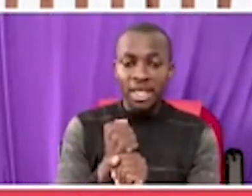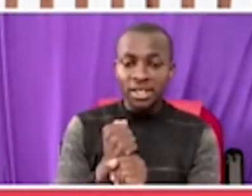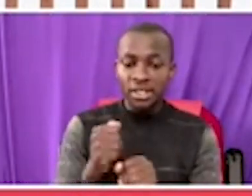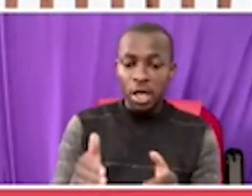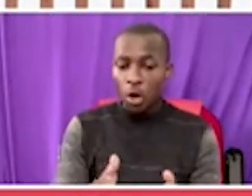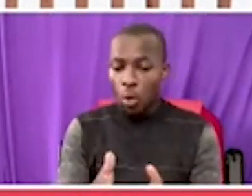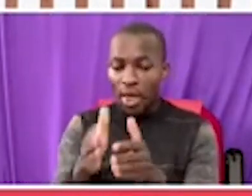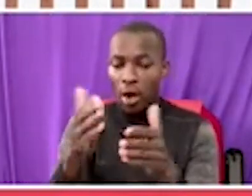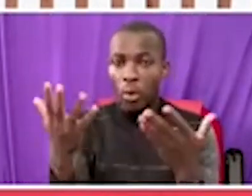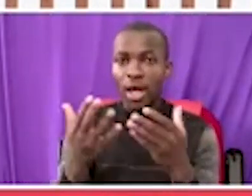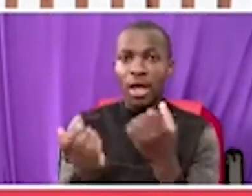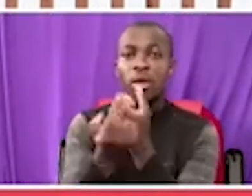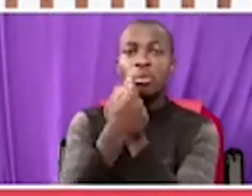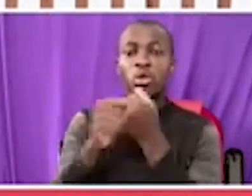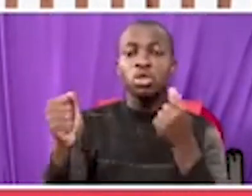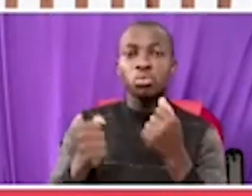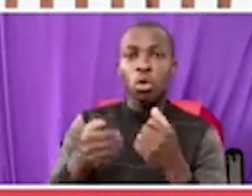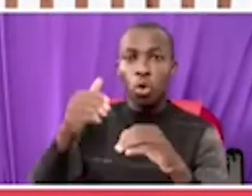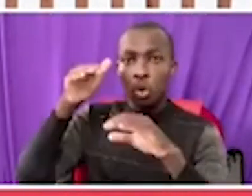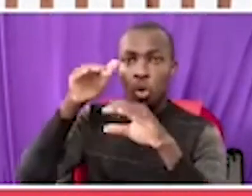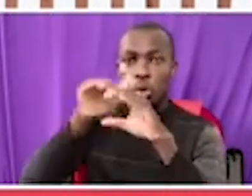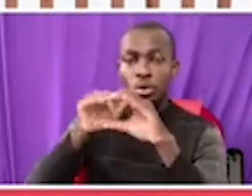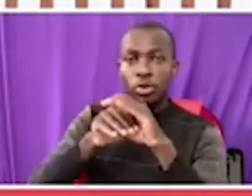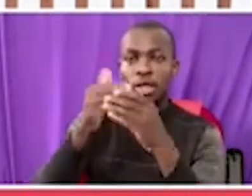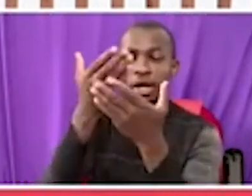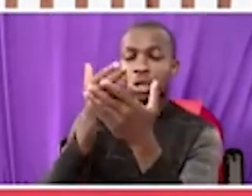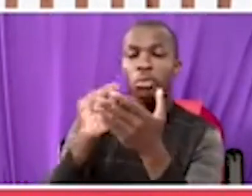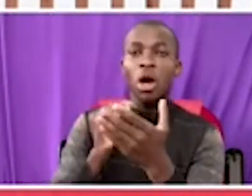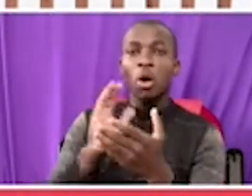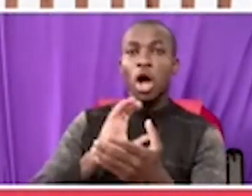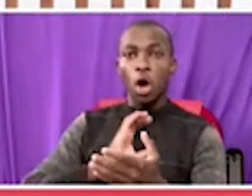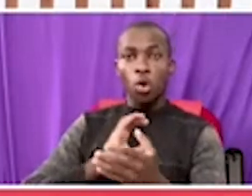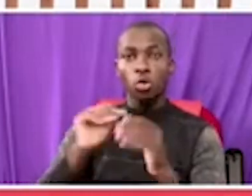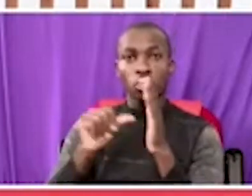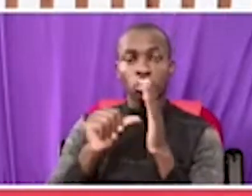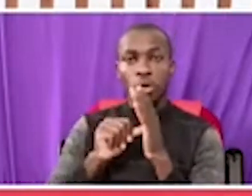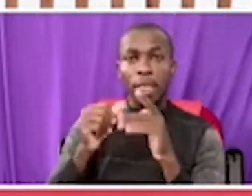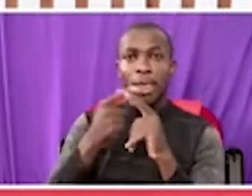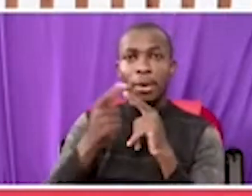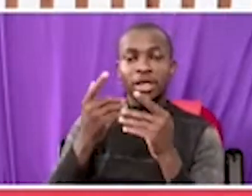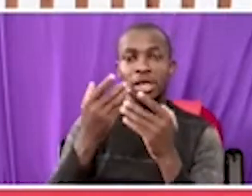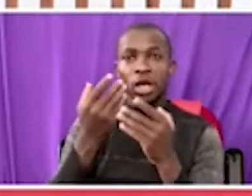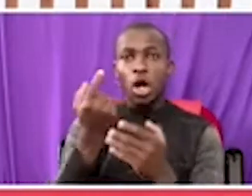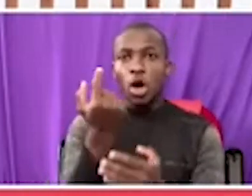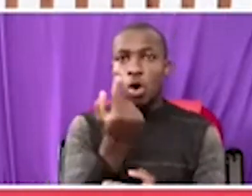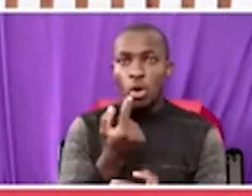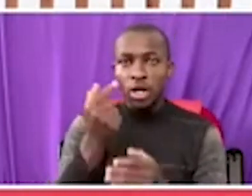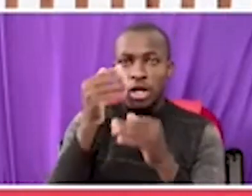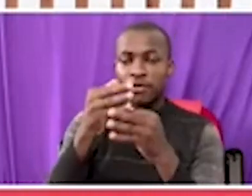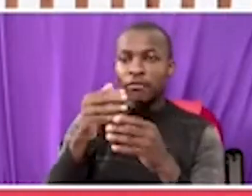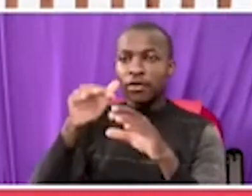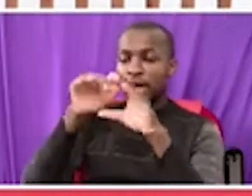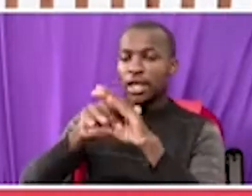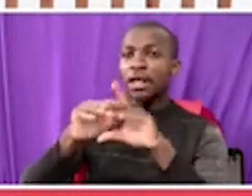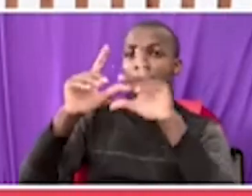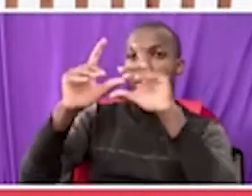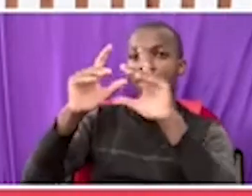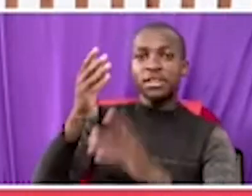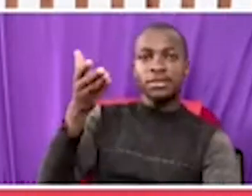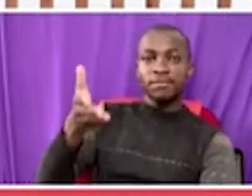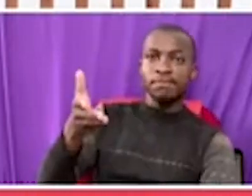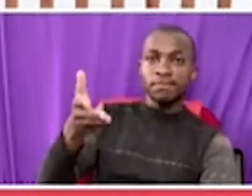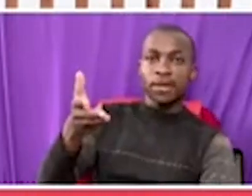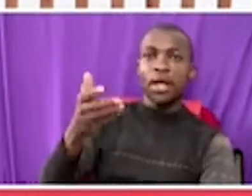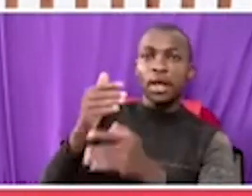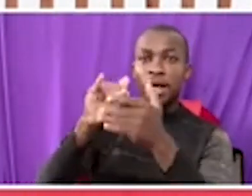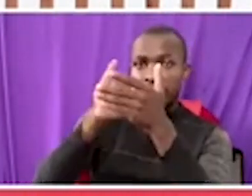we cannot fix our own problems unless he is fundamentally in the picture. And